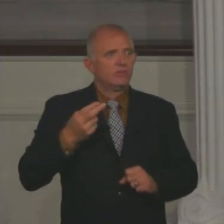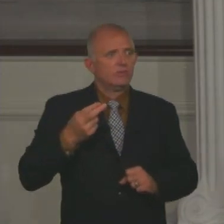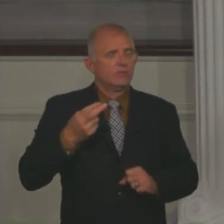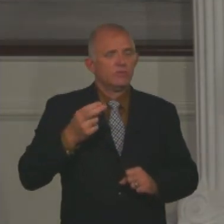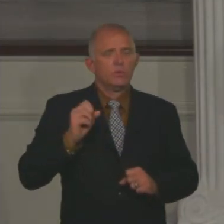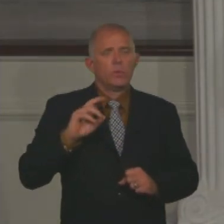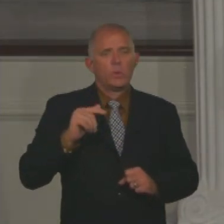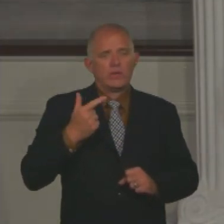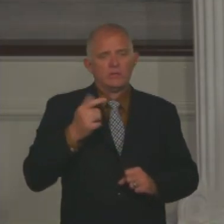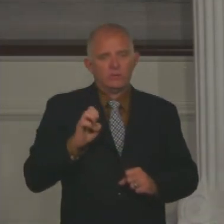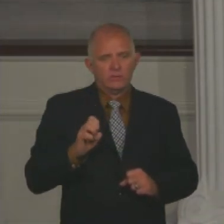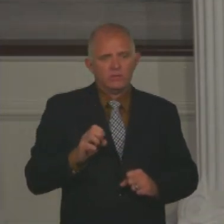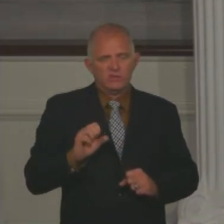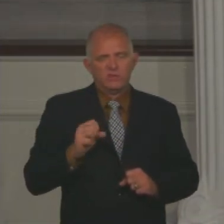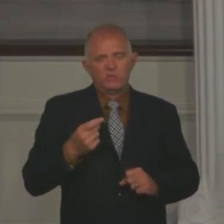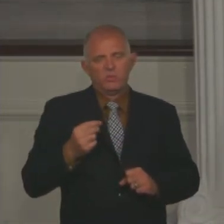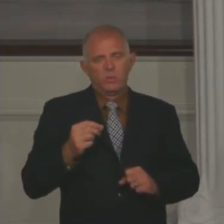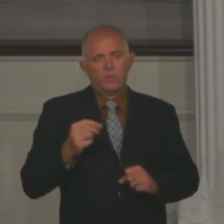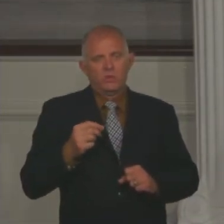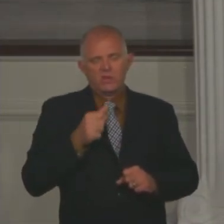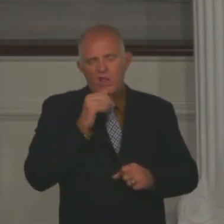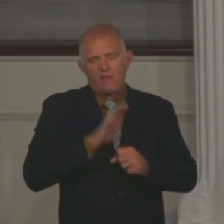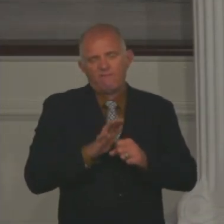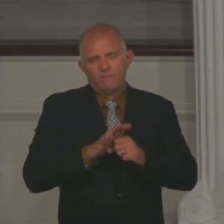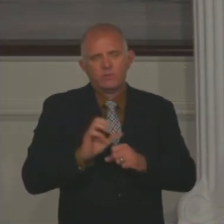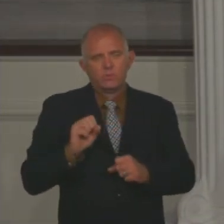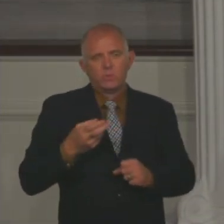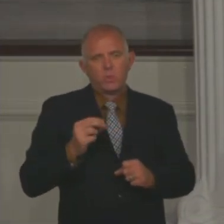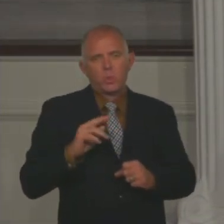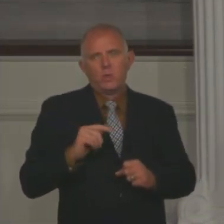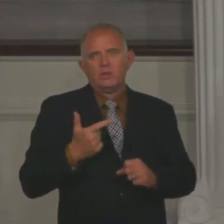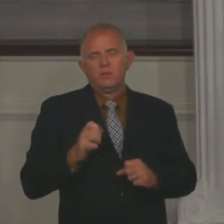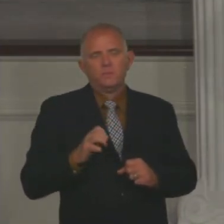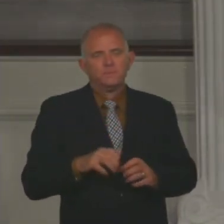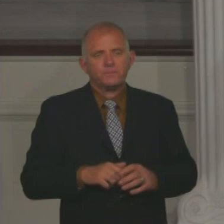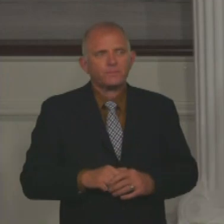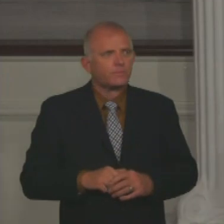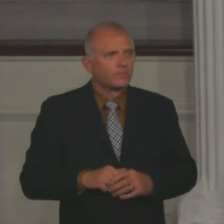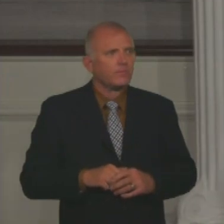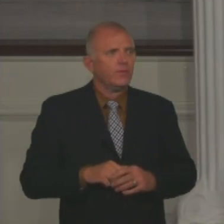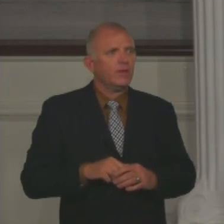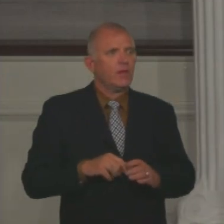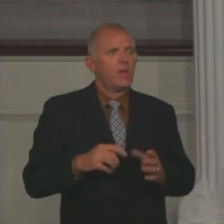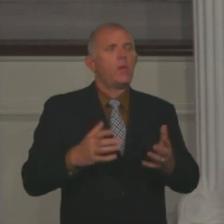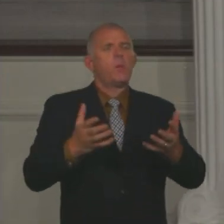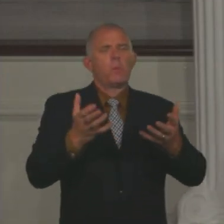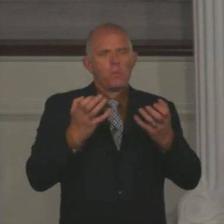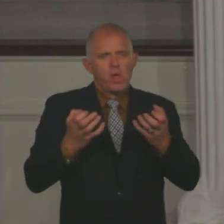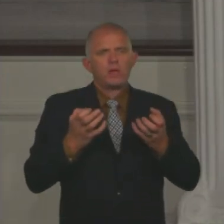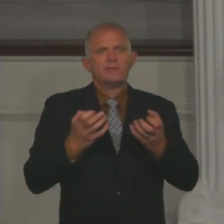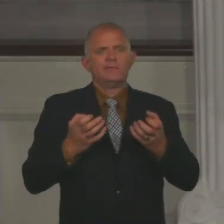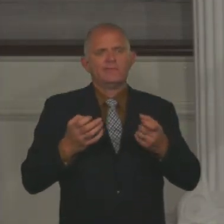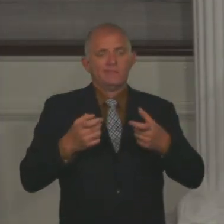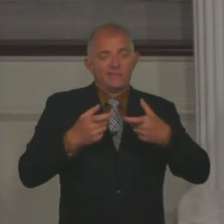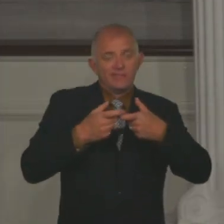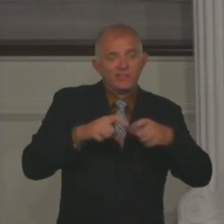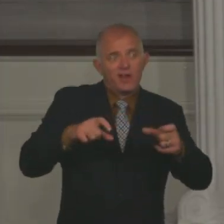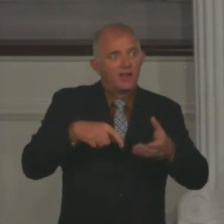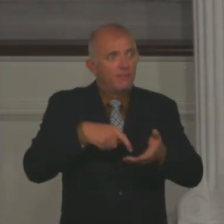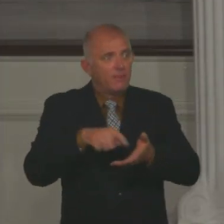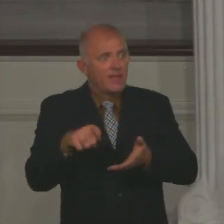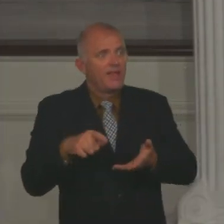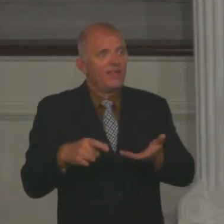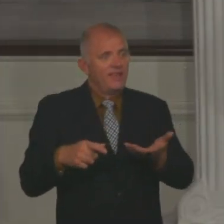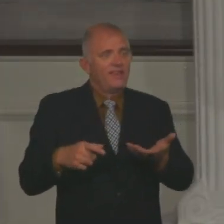the Lord, willing to do so many people, they're willing to make a paycheck. They're willing to get more stuff and keep their stuff